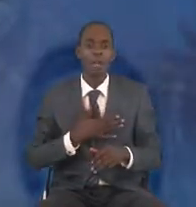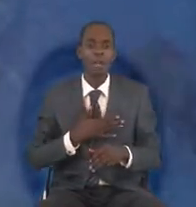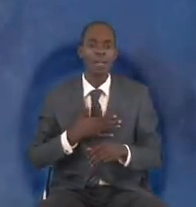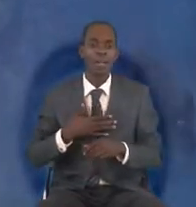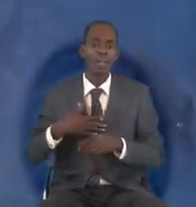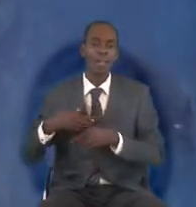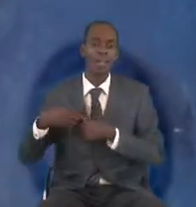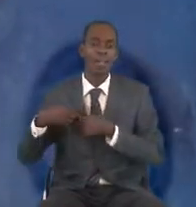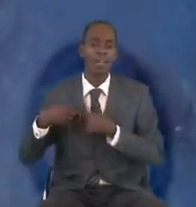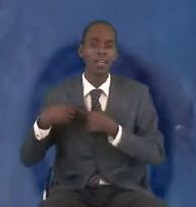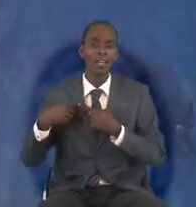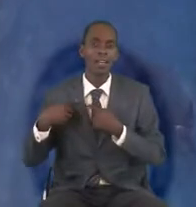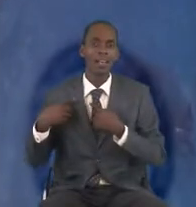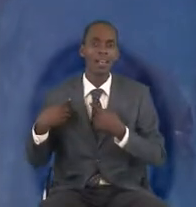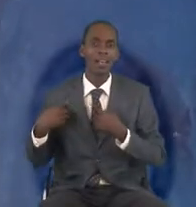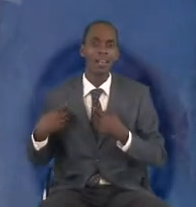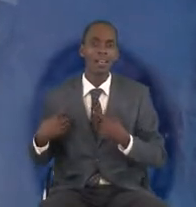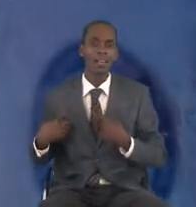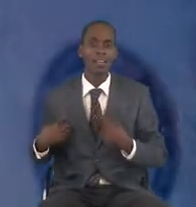my